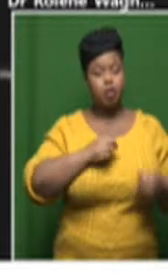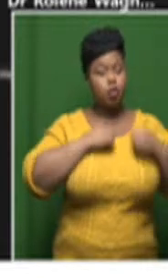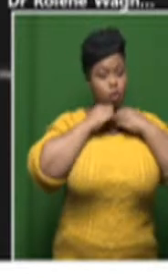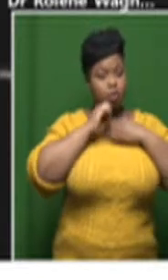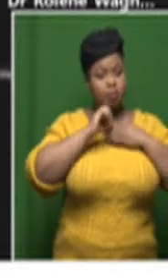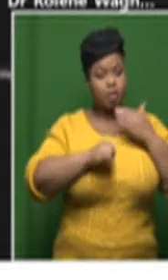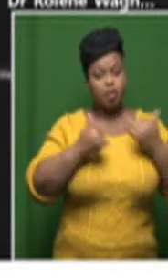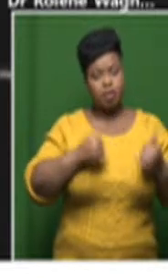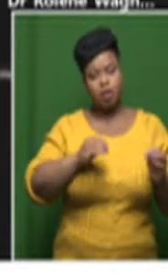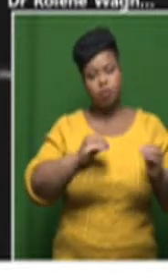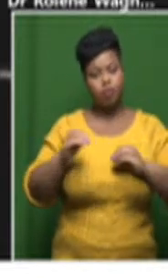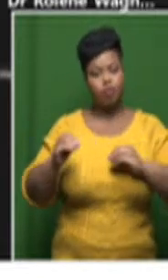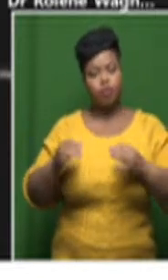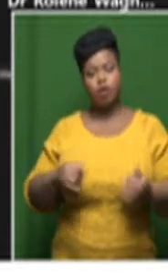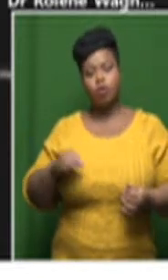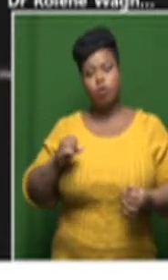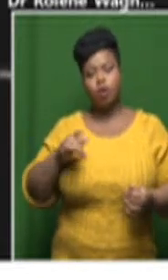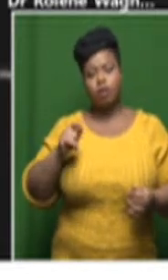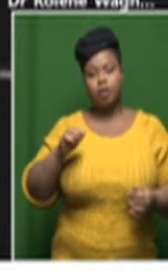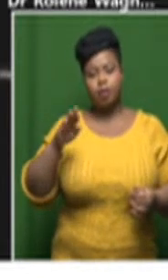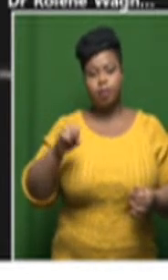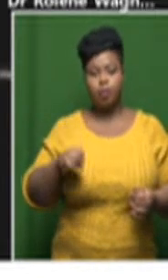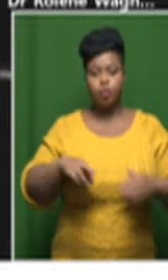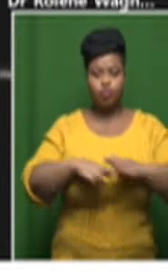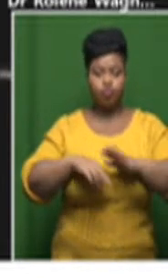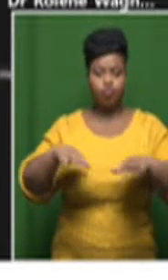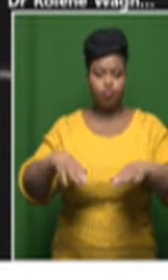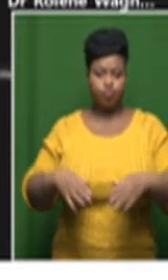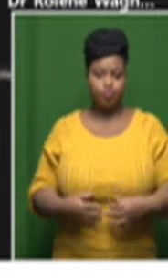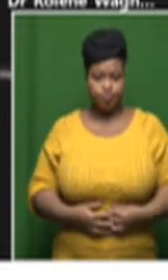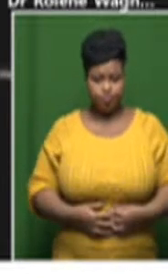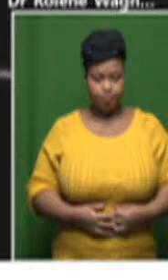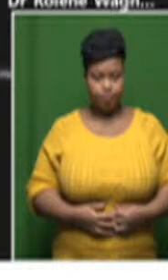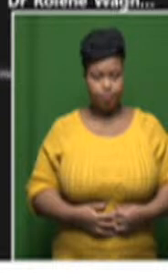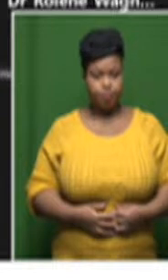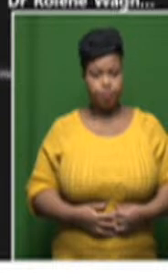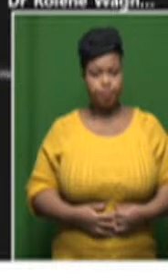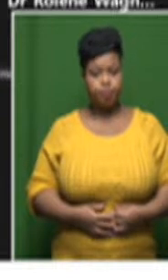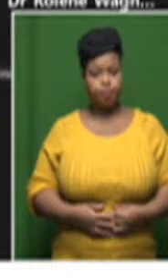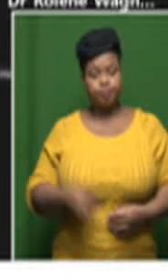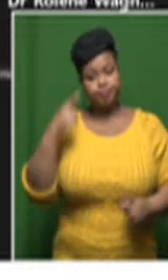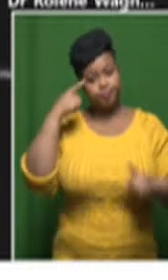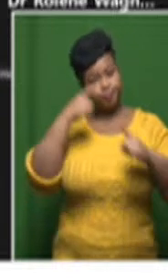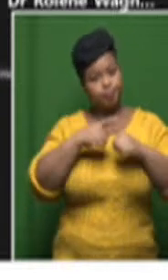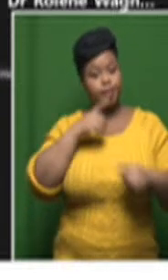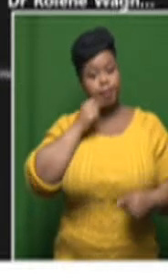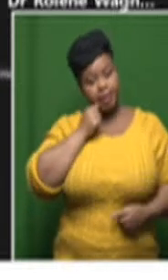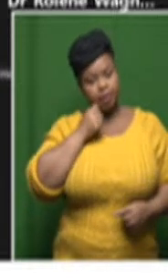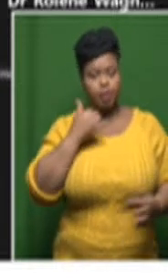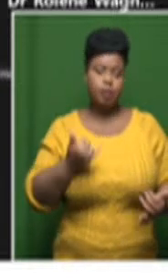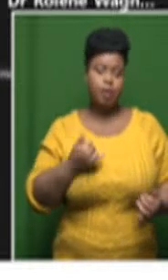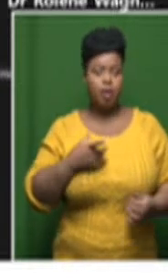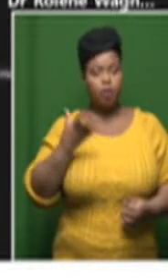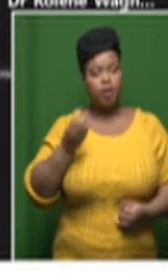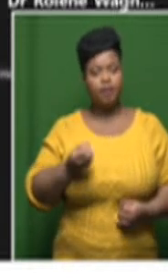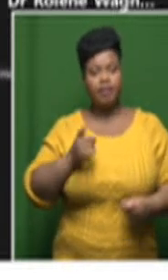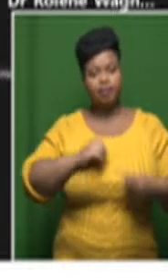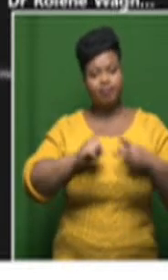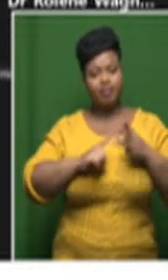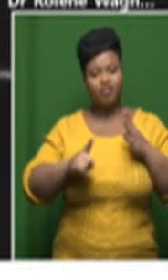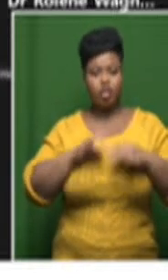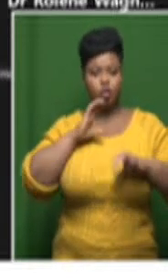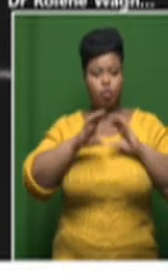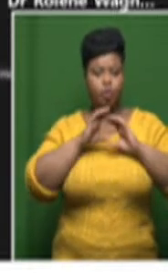moved into the OR Tambo region. With respect to targeting men, we've got a number of